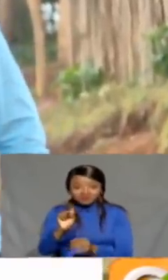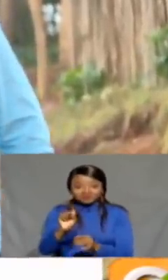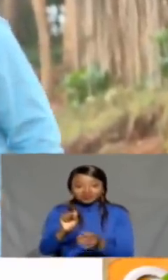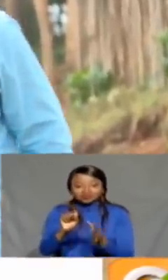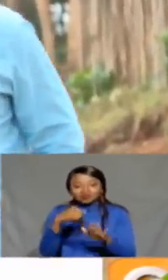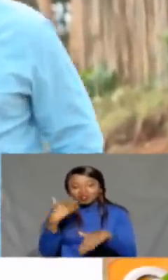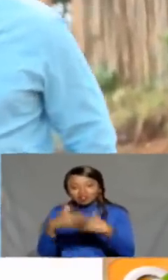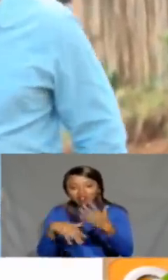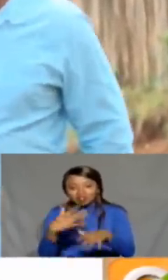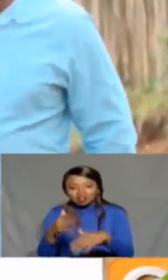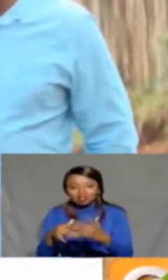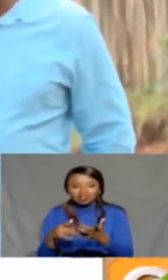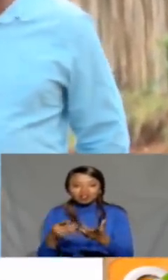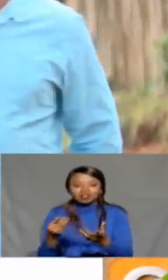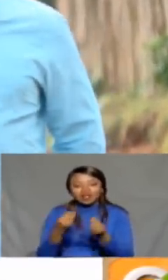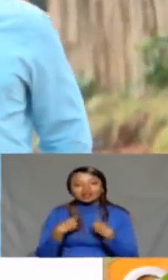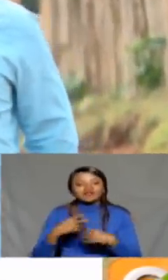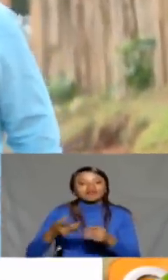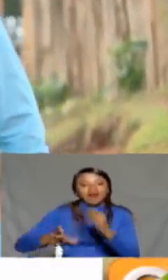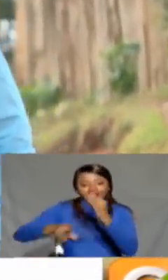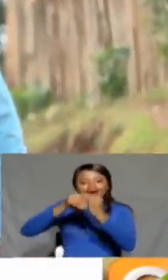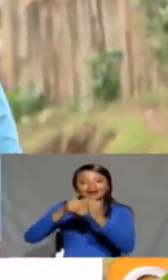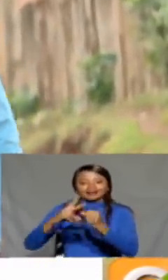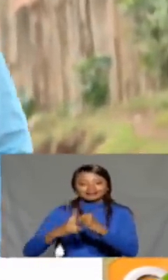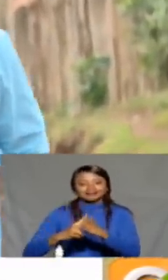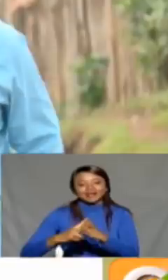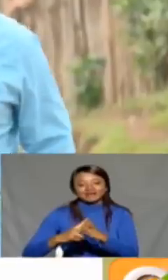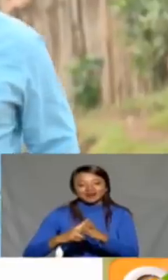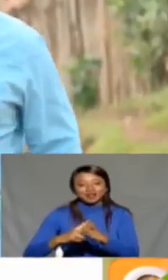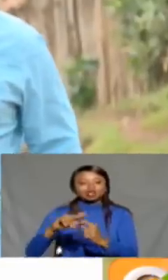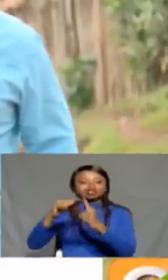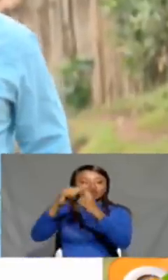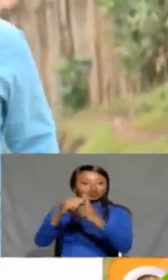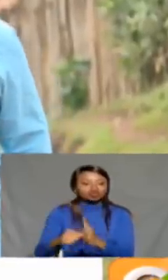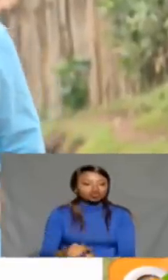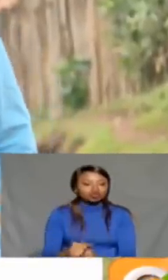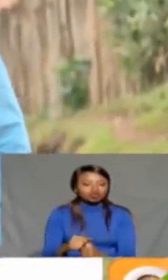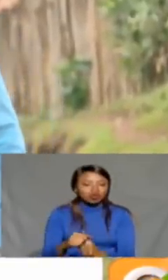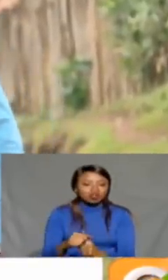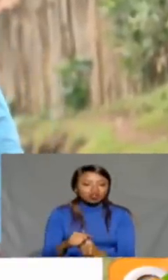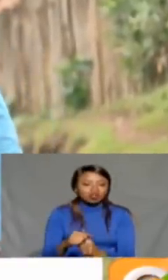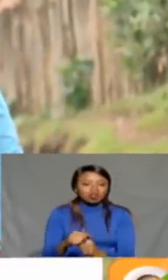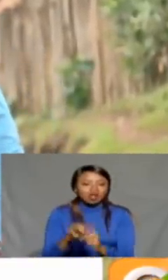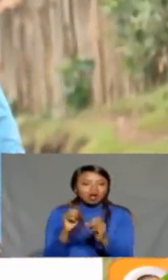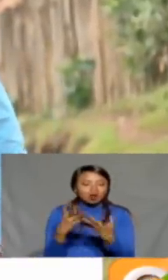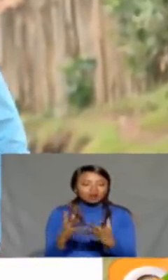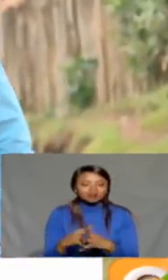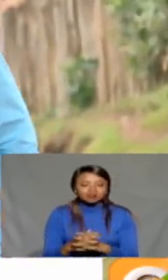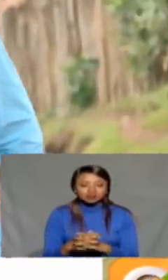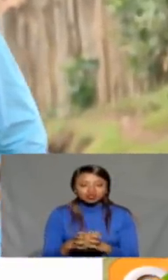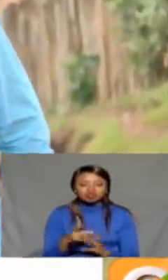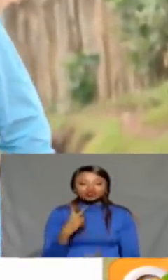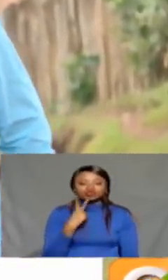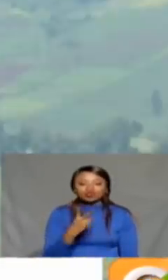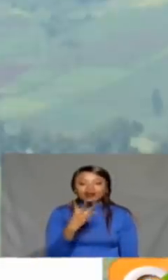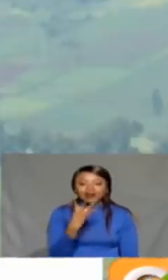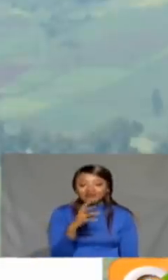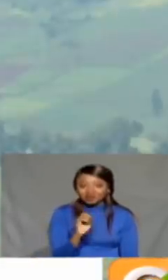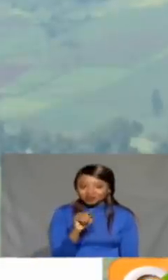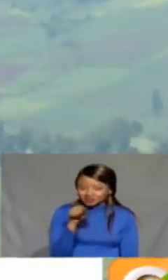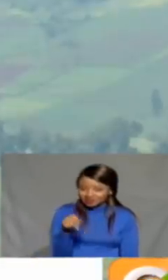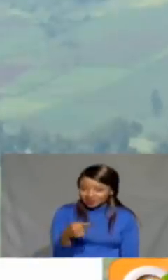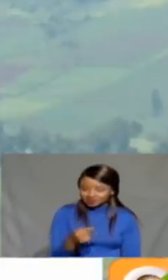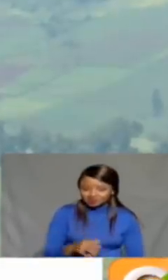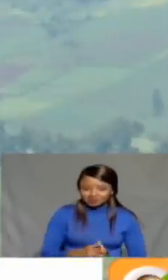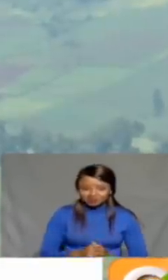ndio alipea eka saba. Jumla ya hiyo pesa ilikuwa 240,000.